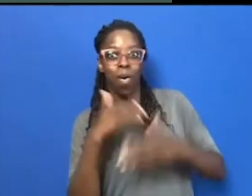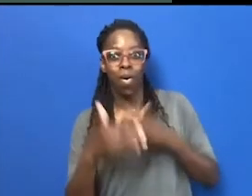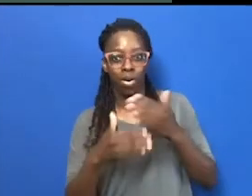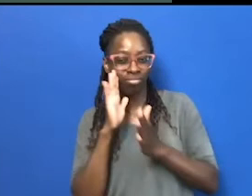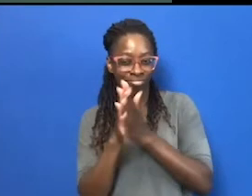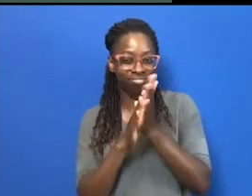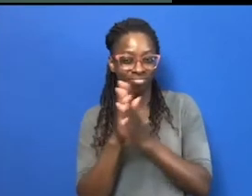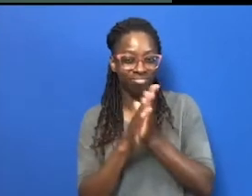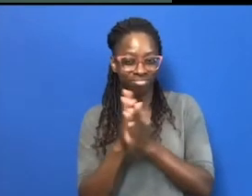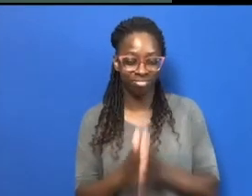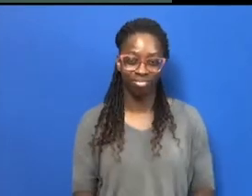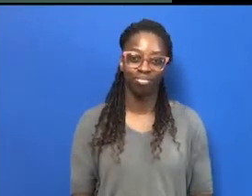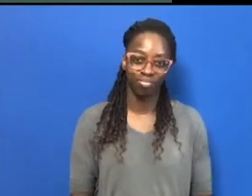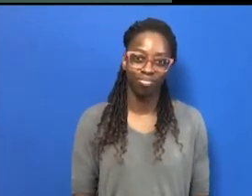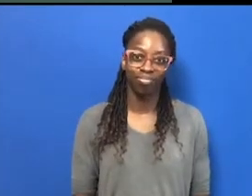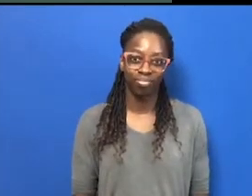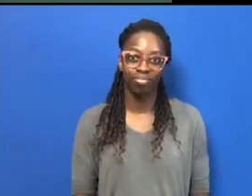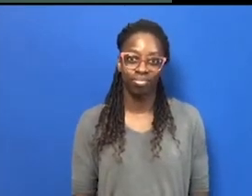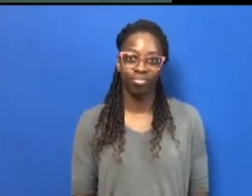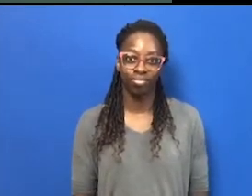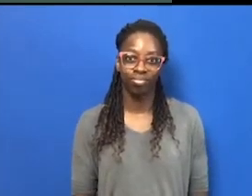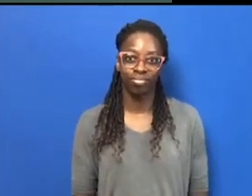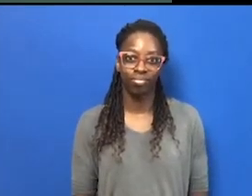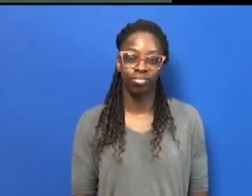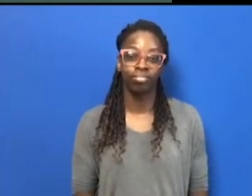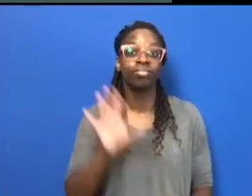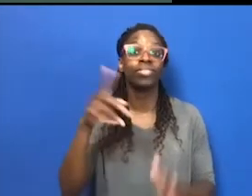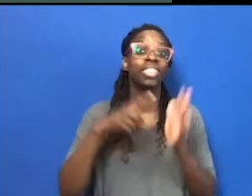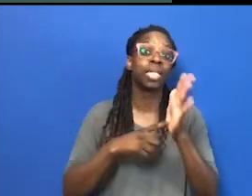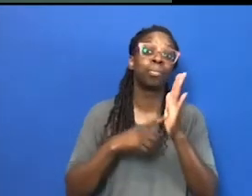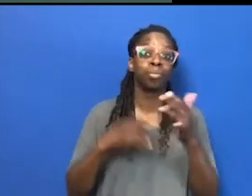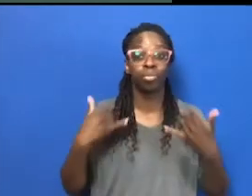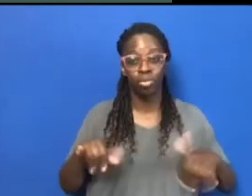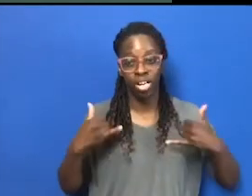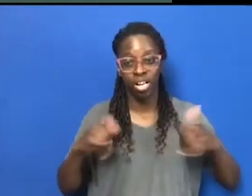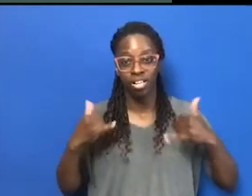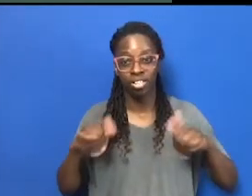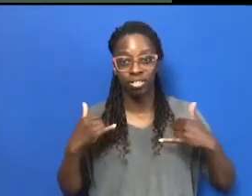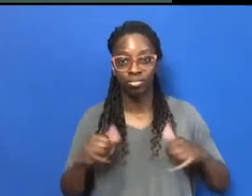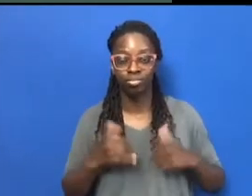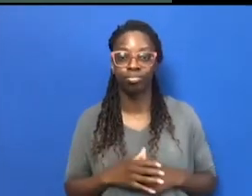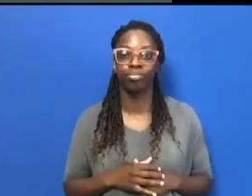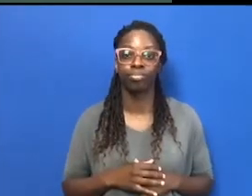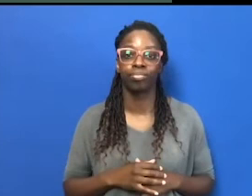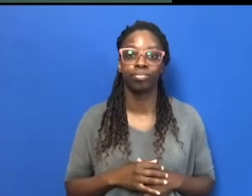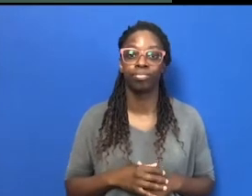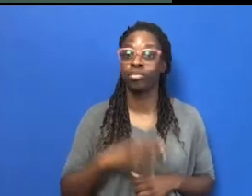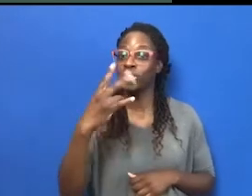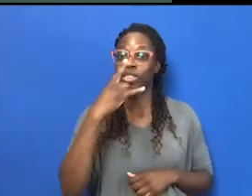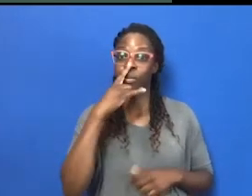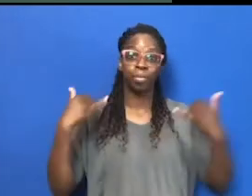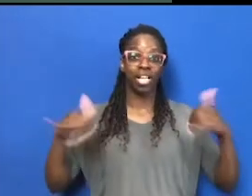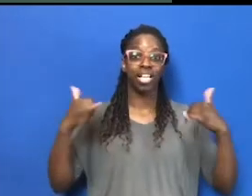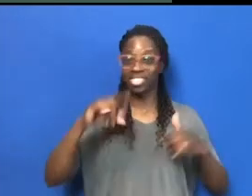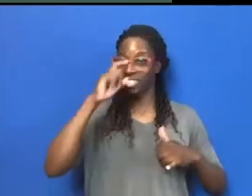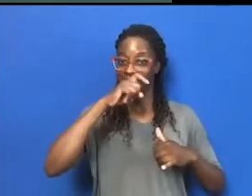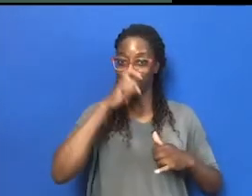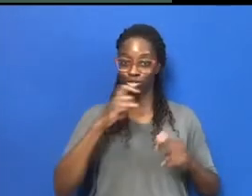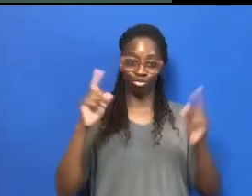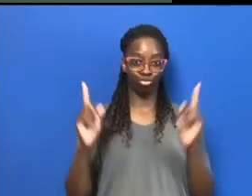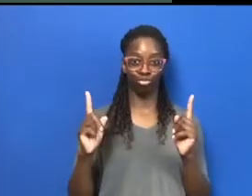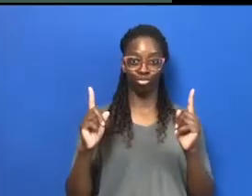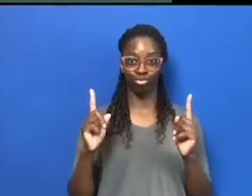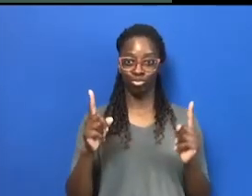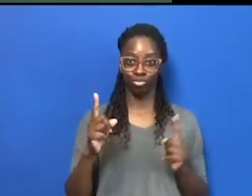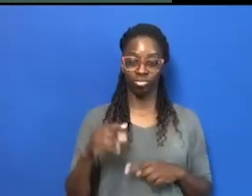So some examples of during play, this is just one specific one about two kids who are playing with a dollhouse. And you maybe walk by and you notice that they have a